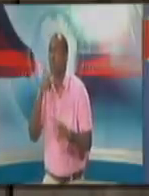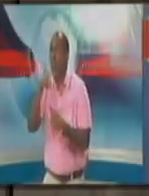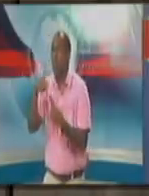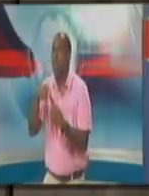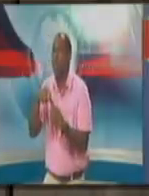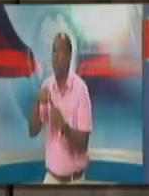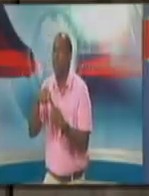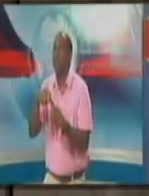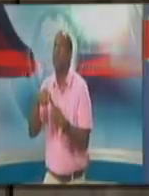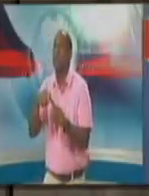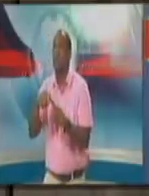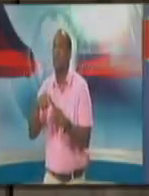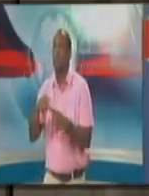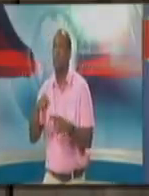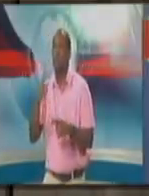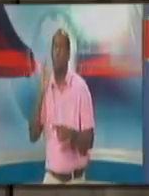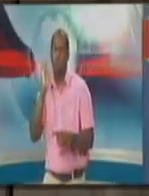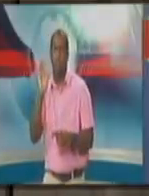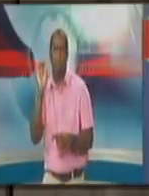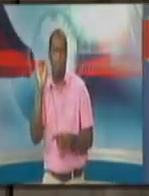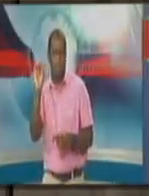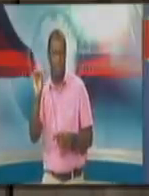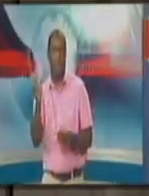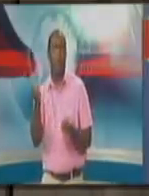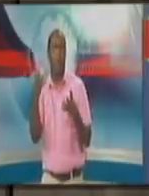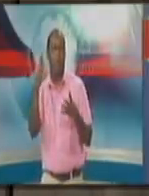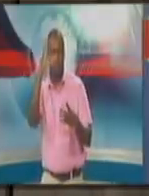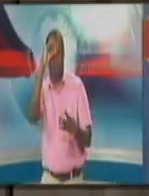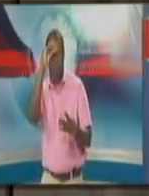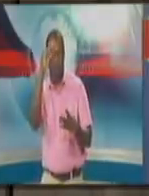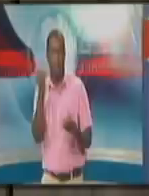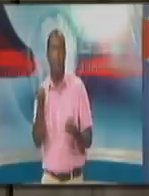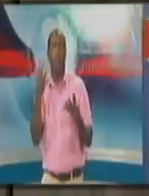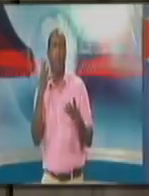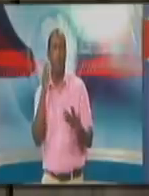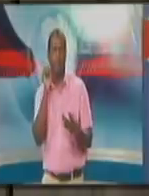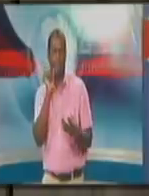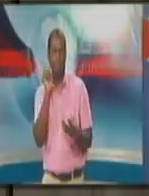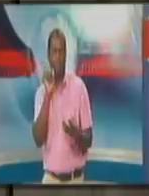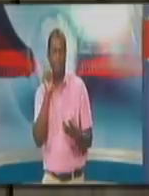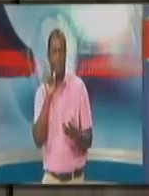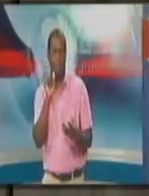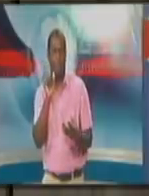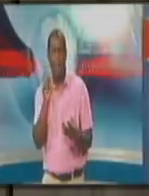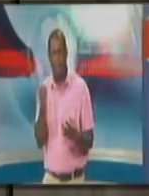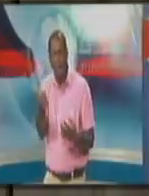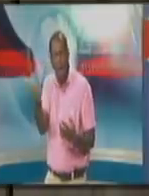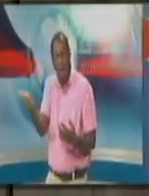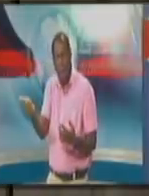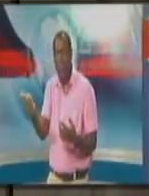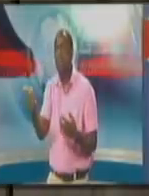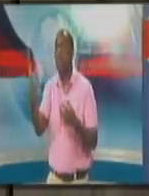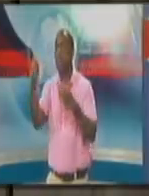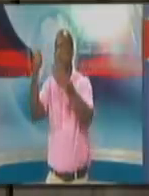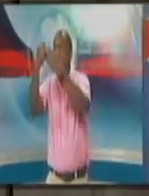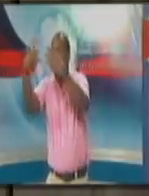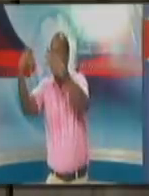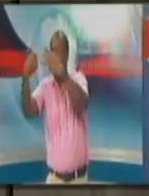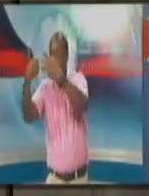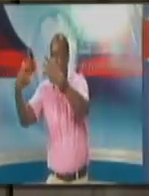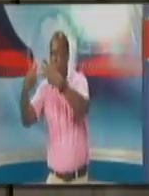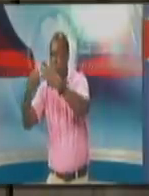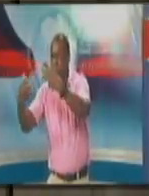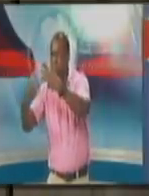to include it in, number of males, number of females. And we include it as a disaggregation as it relates to age as well. So we can do